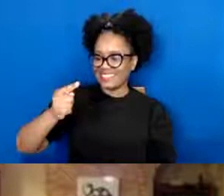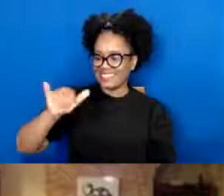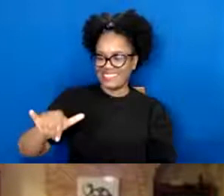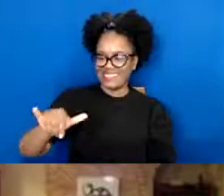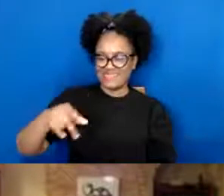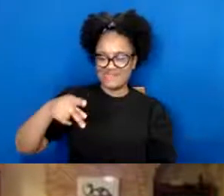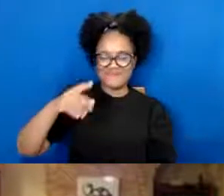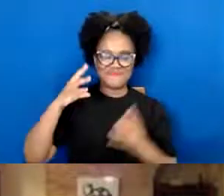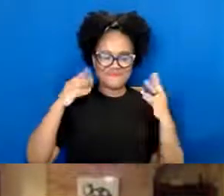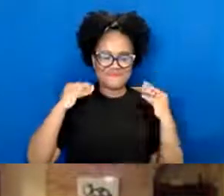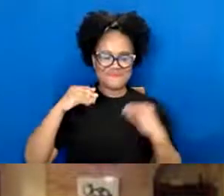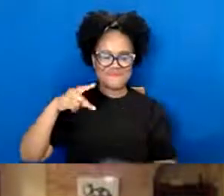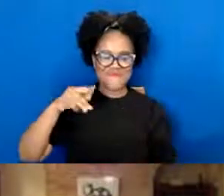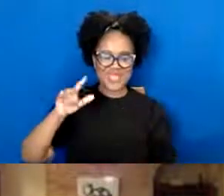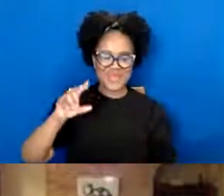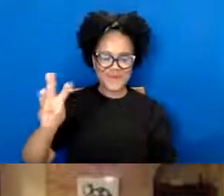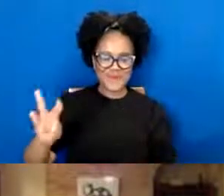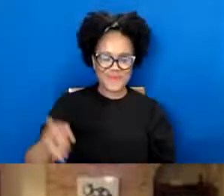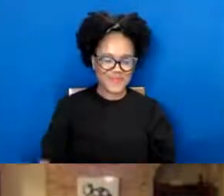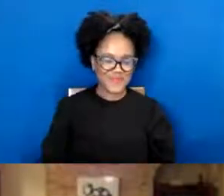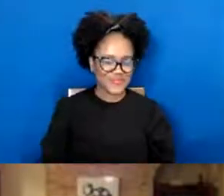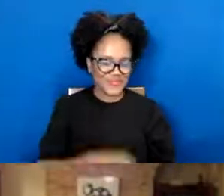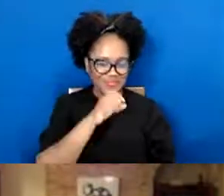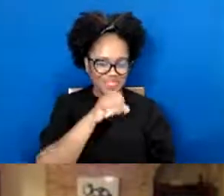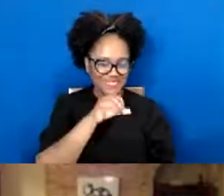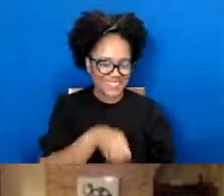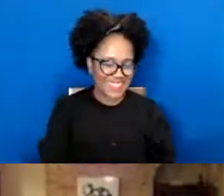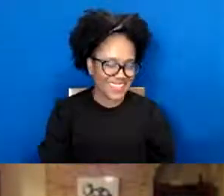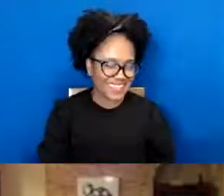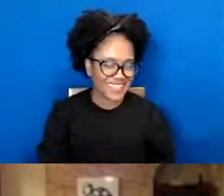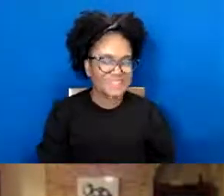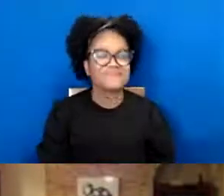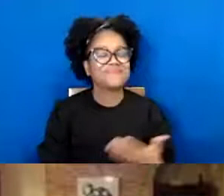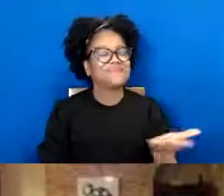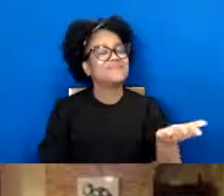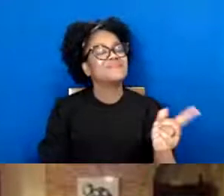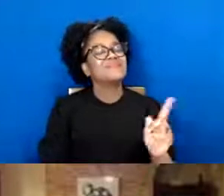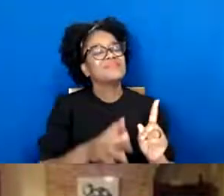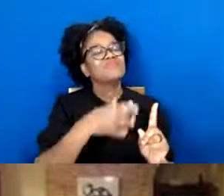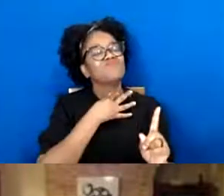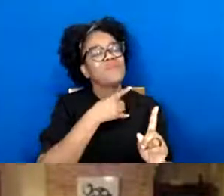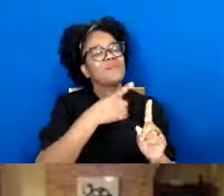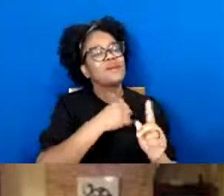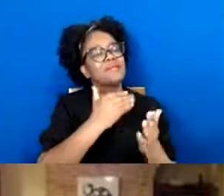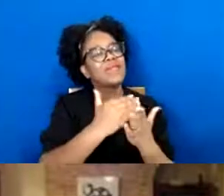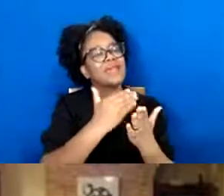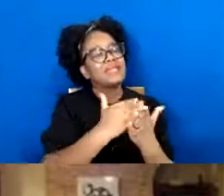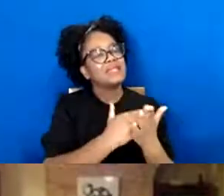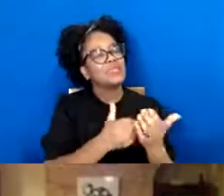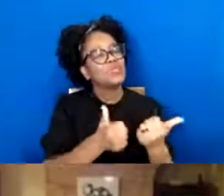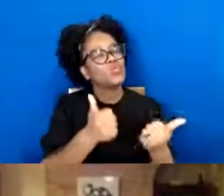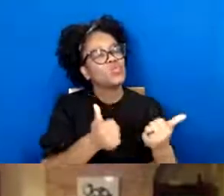I feel that. Okay, can you talk about some of which of that list, which ones were the easiest, which ones were the hardest for